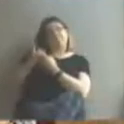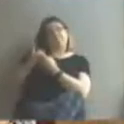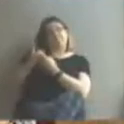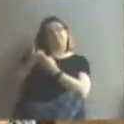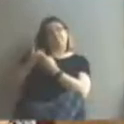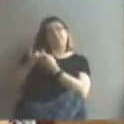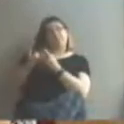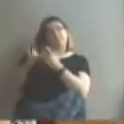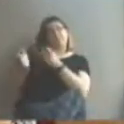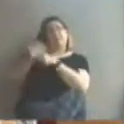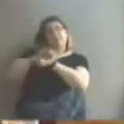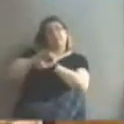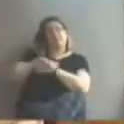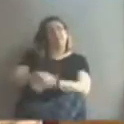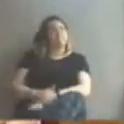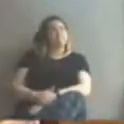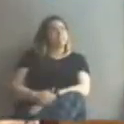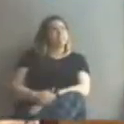to handle it.